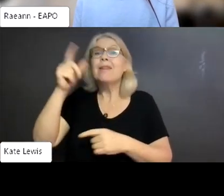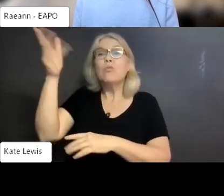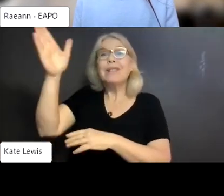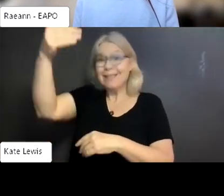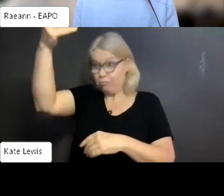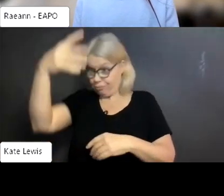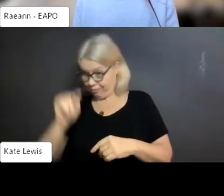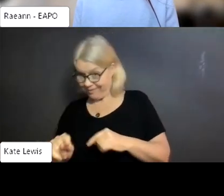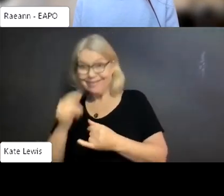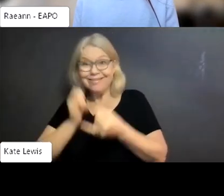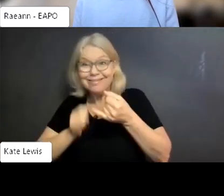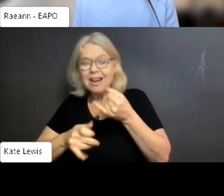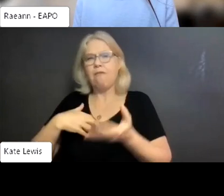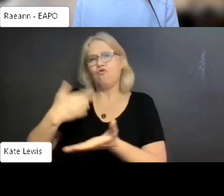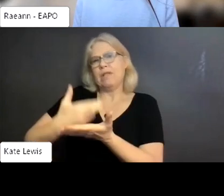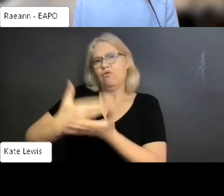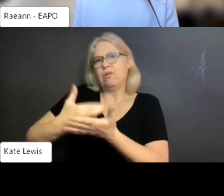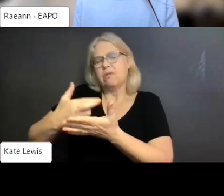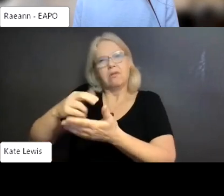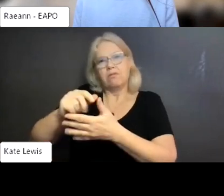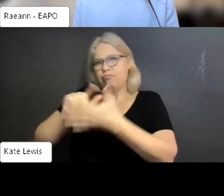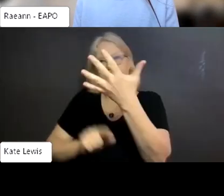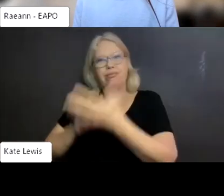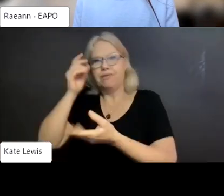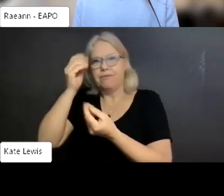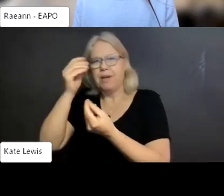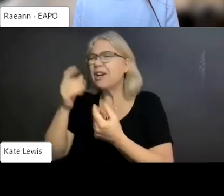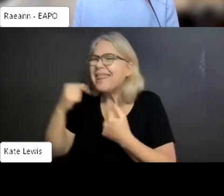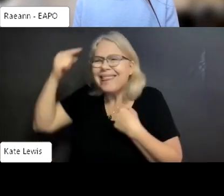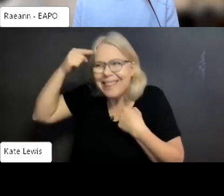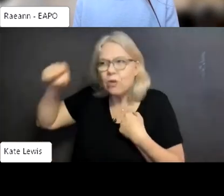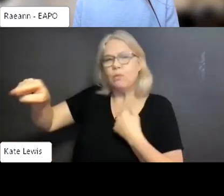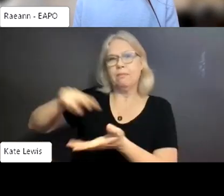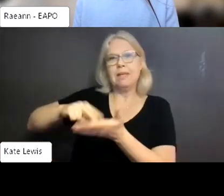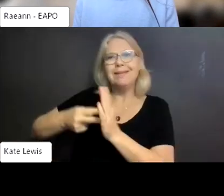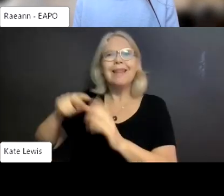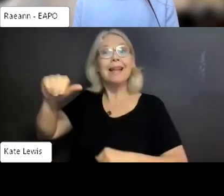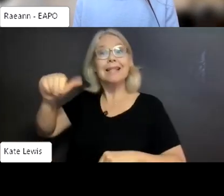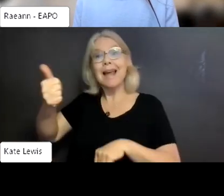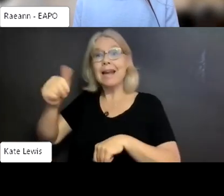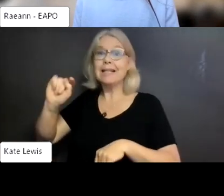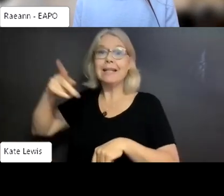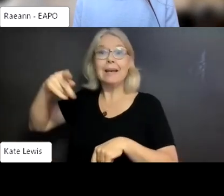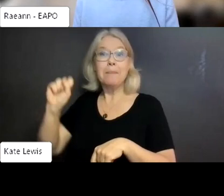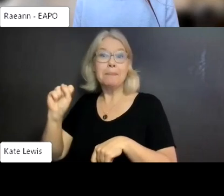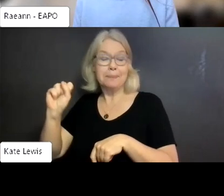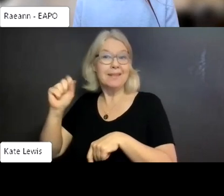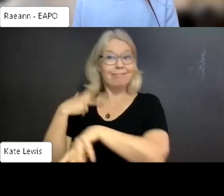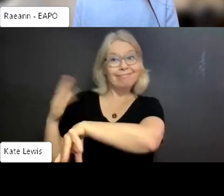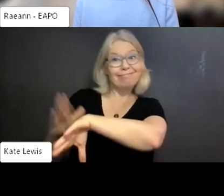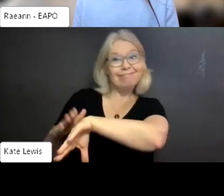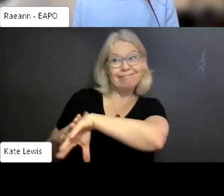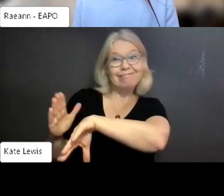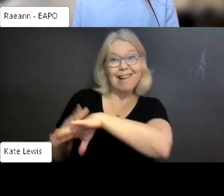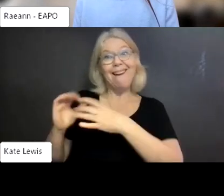one resource, excuse me, that's like the 10 tips. So that resource is there.